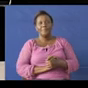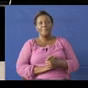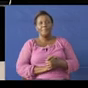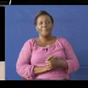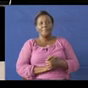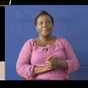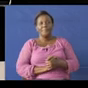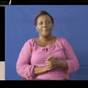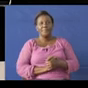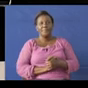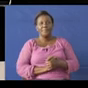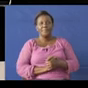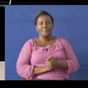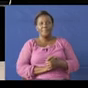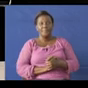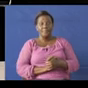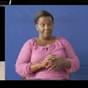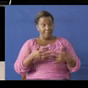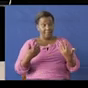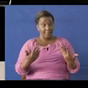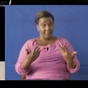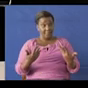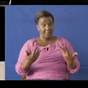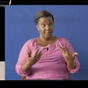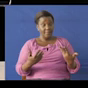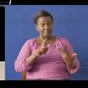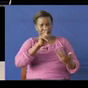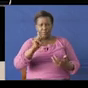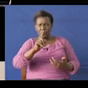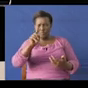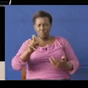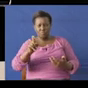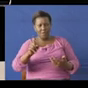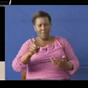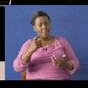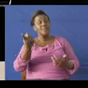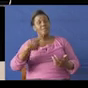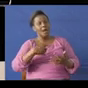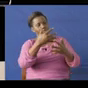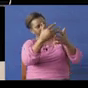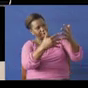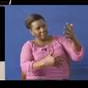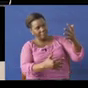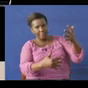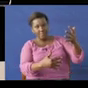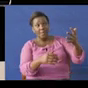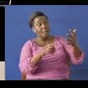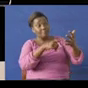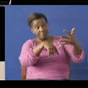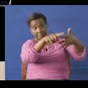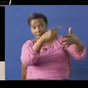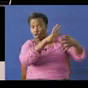Good. So, I'm going to give you a couple of questions. I want you to answer